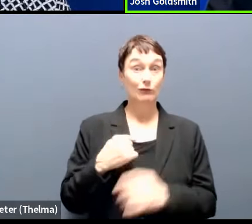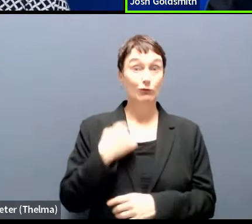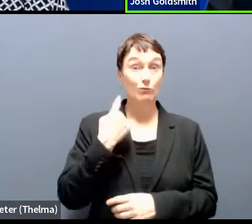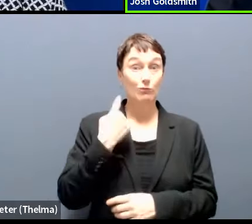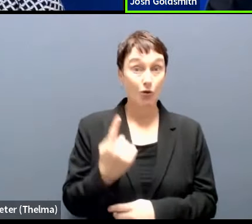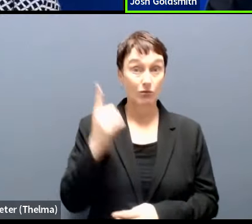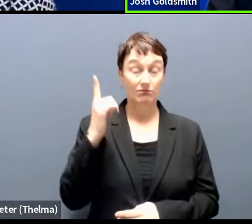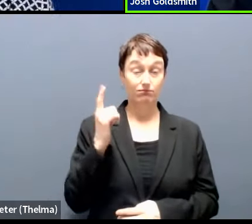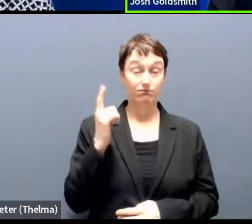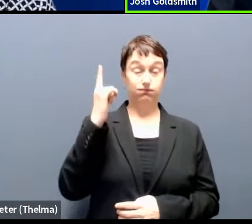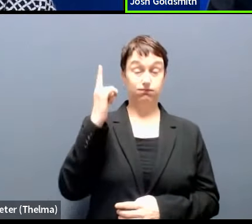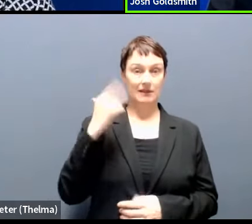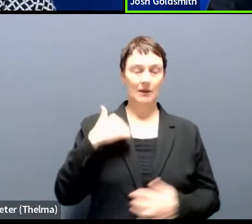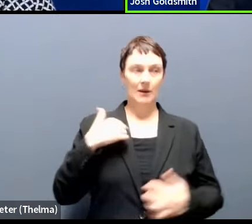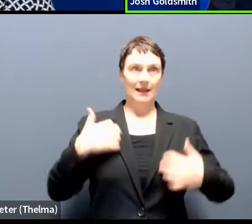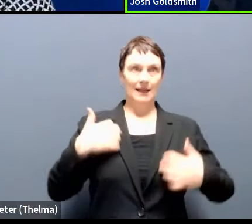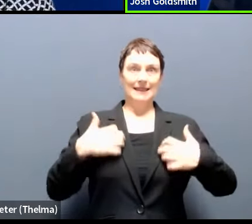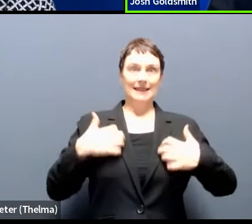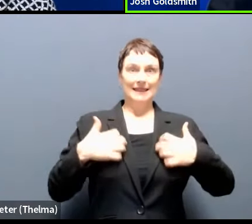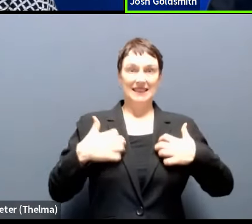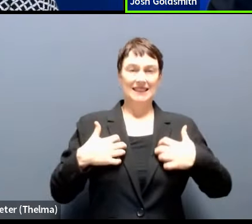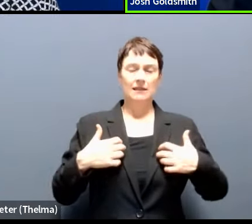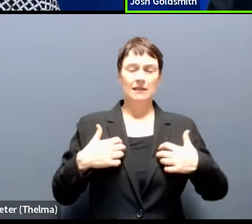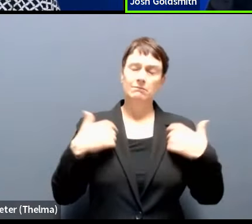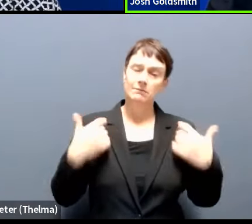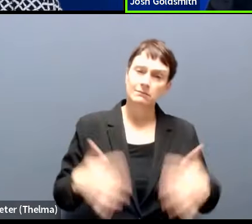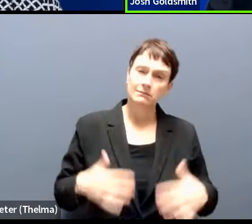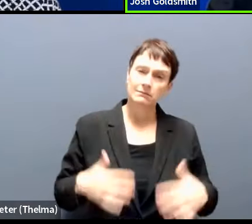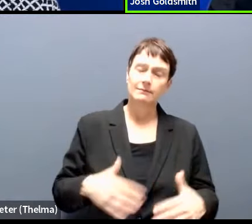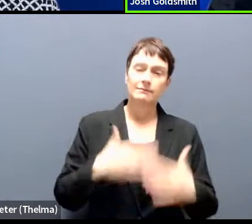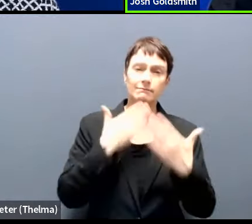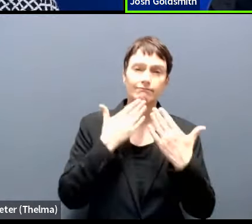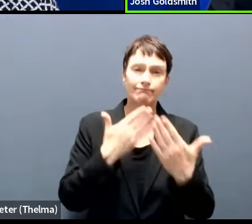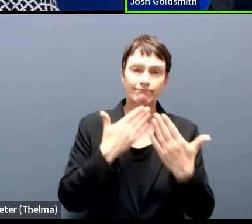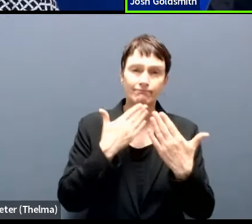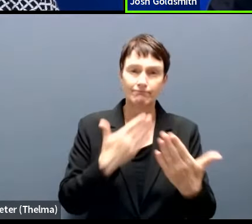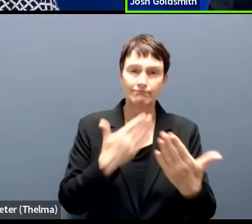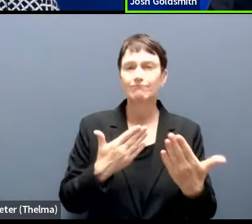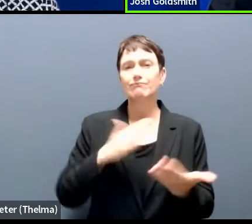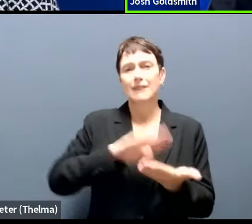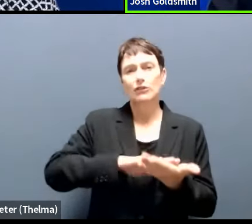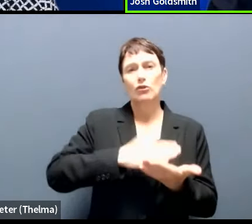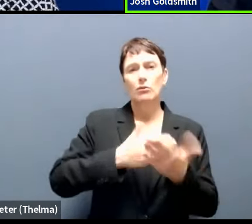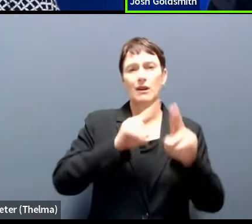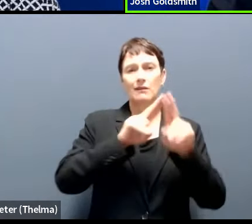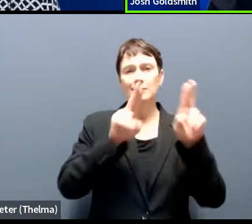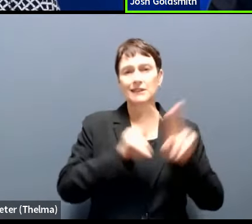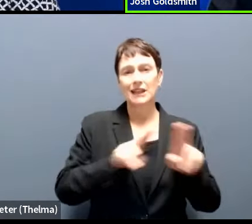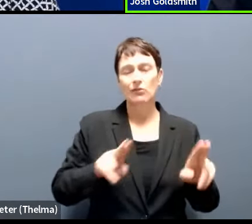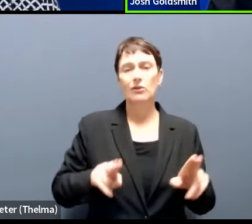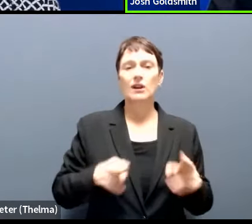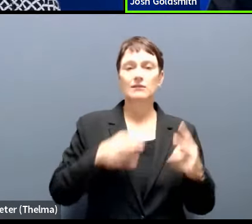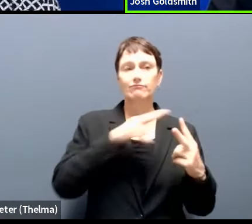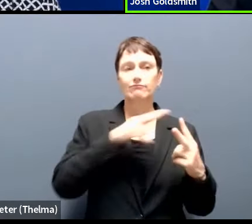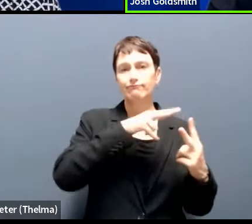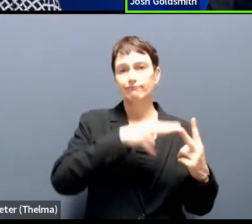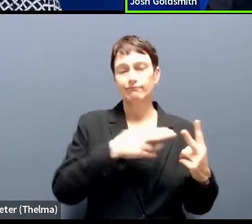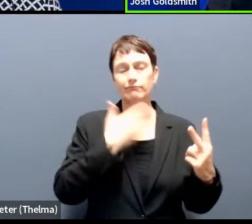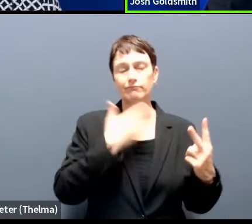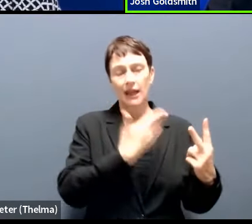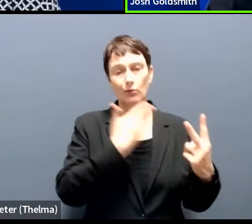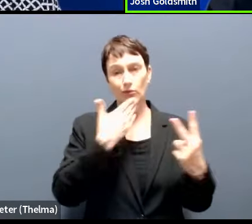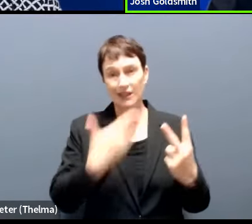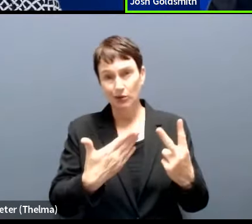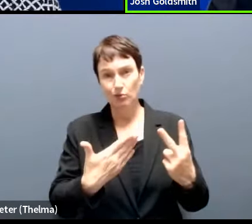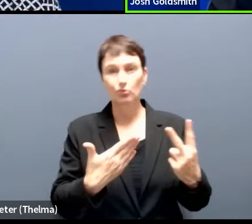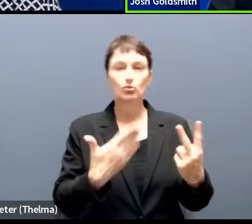We would like to again say a huge thank you to our 2 sign language interpreters for joining us today.